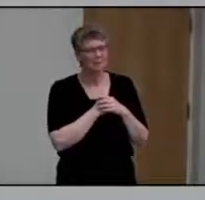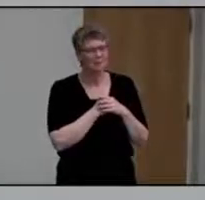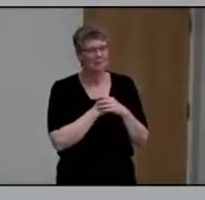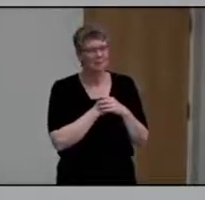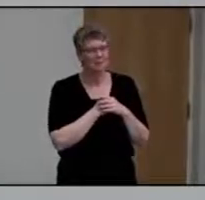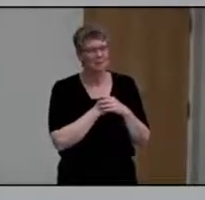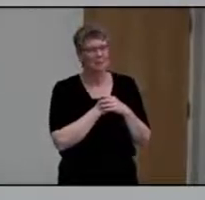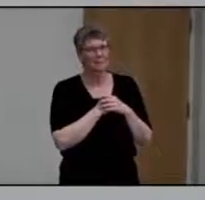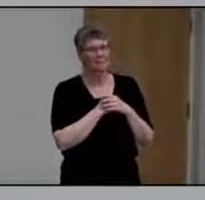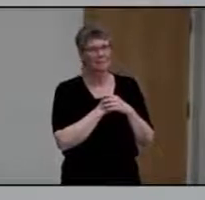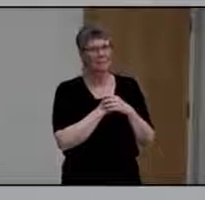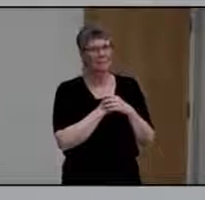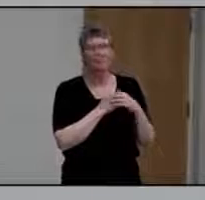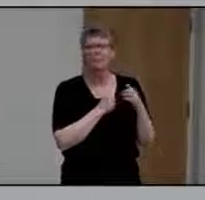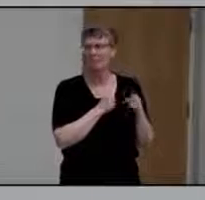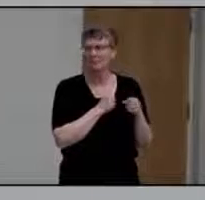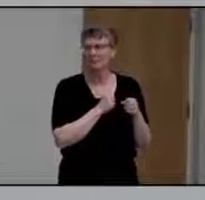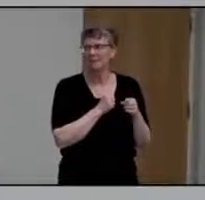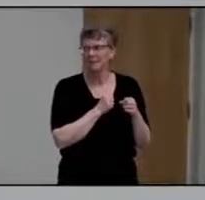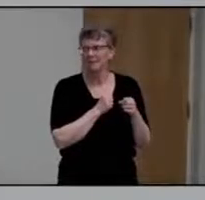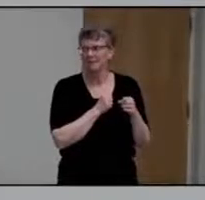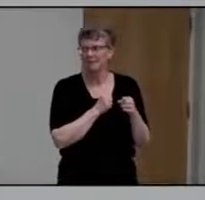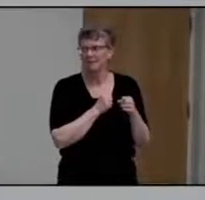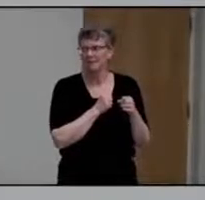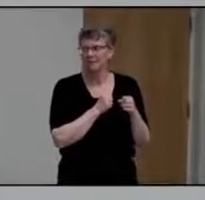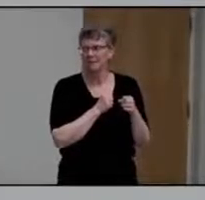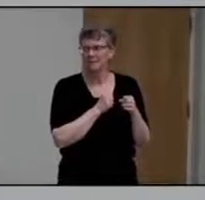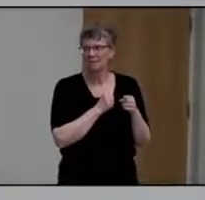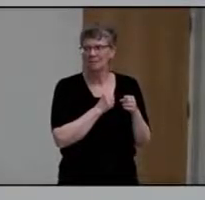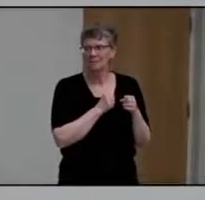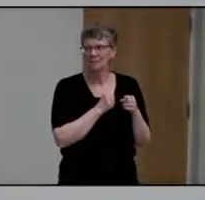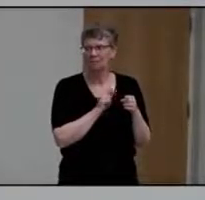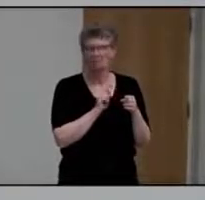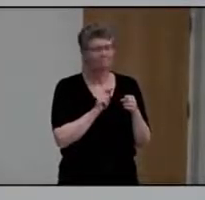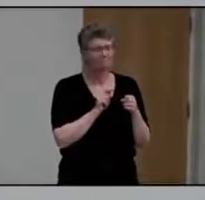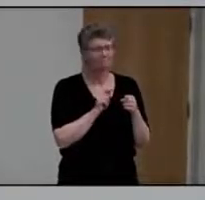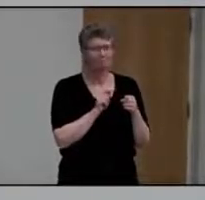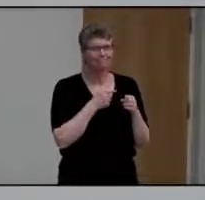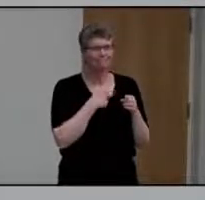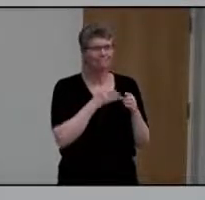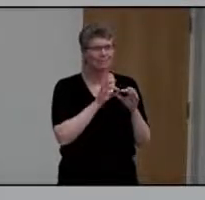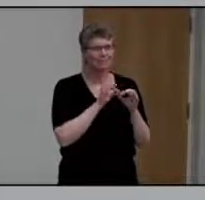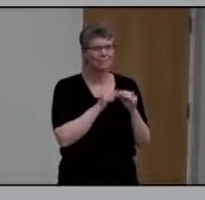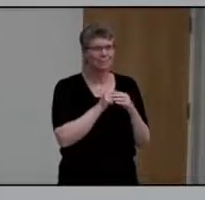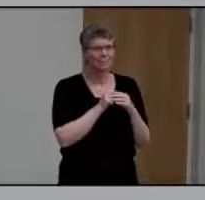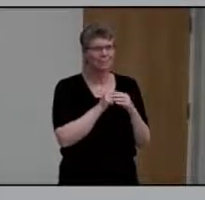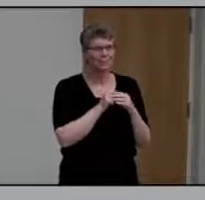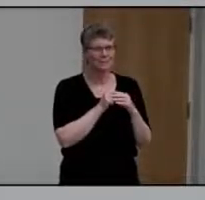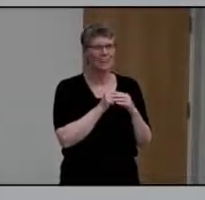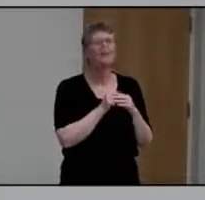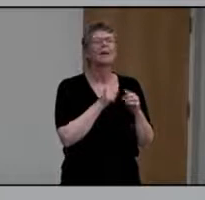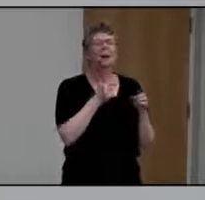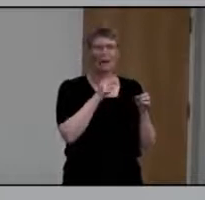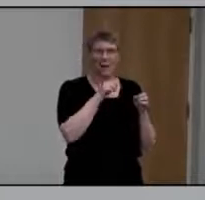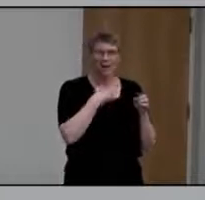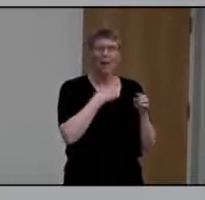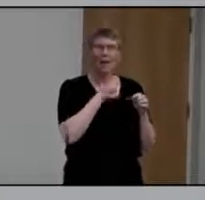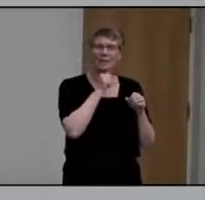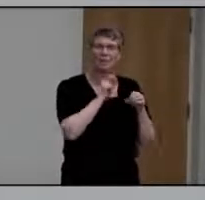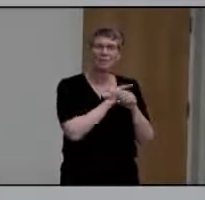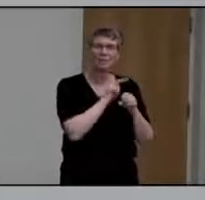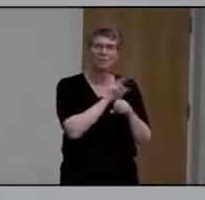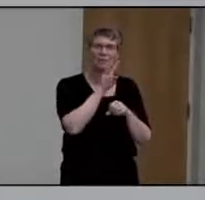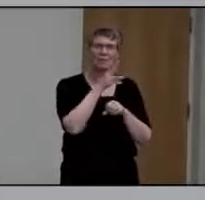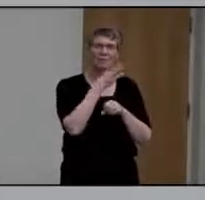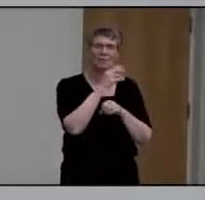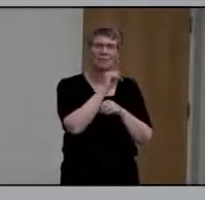never switch on the GPS because they did this thing where if you use the Tim Hortons app, they switch on, they require you by default to have the GPS on no matter whether